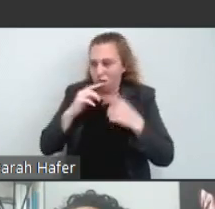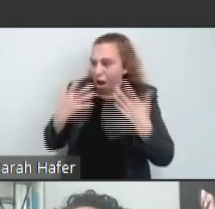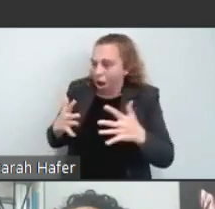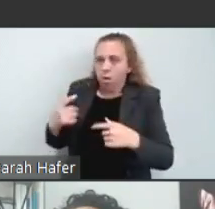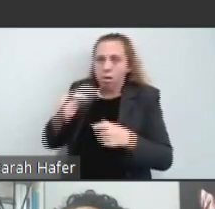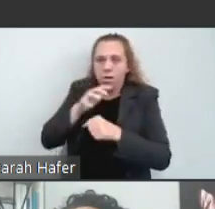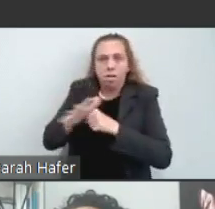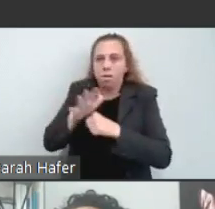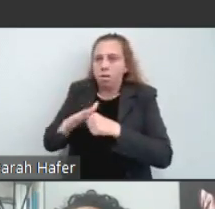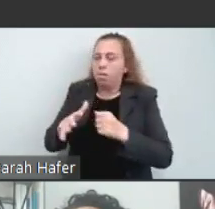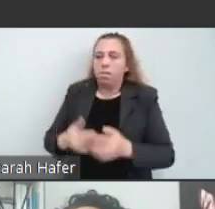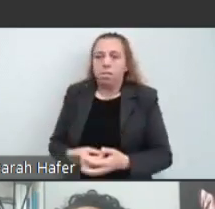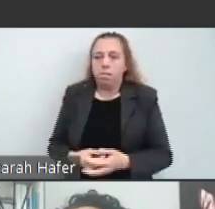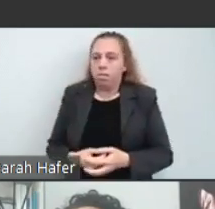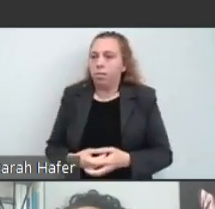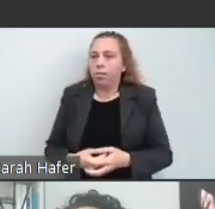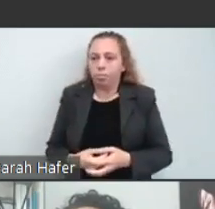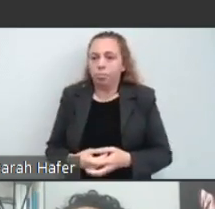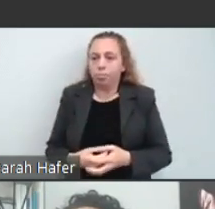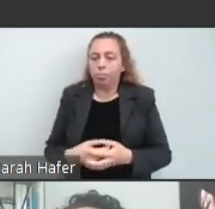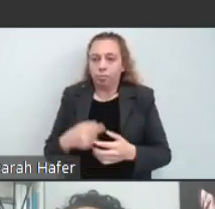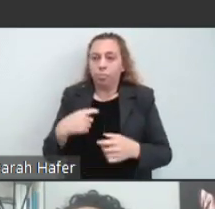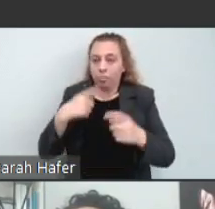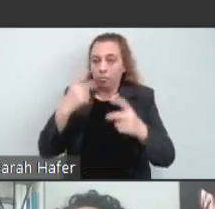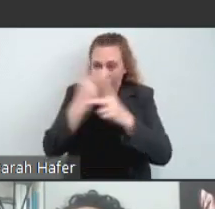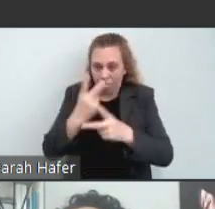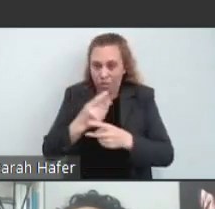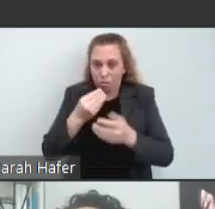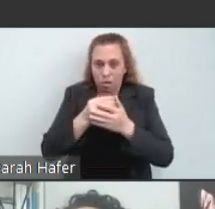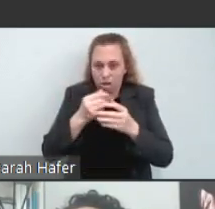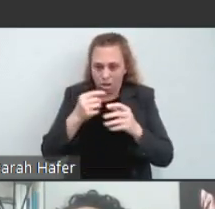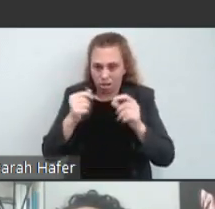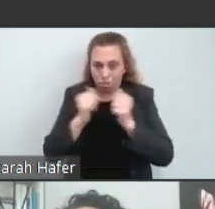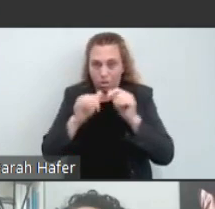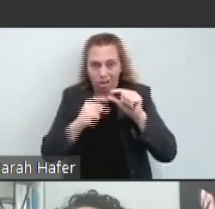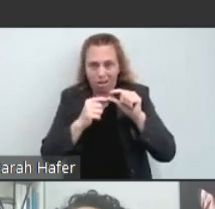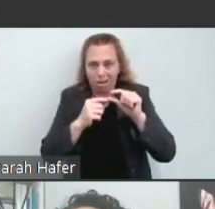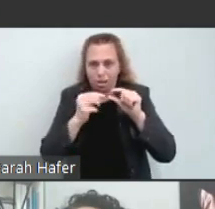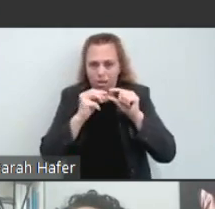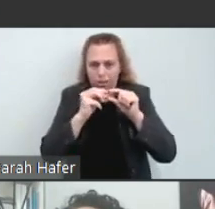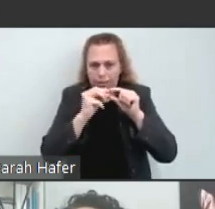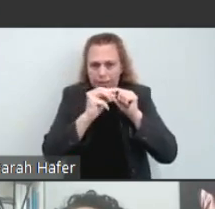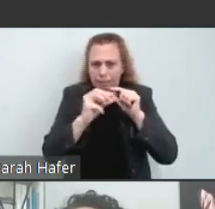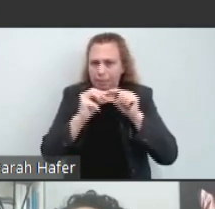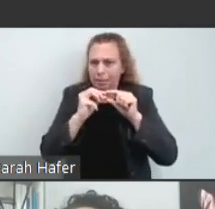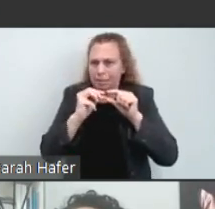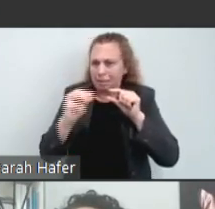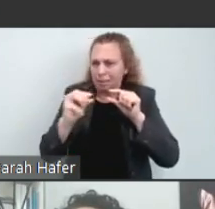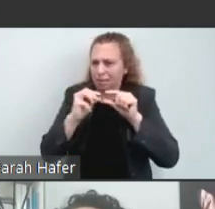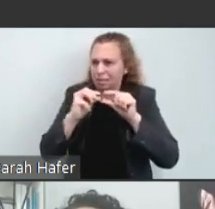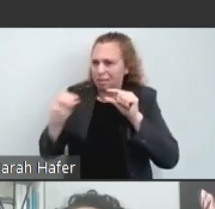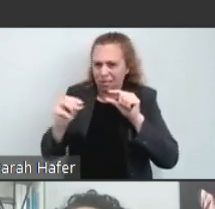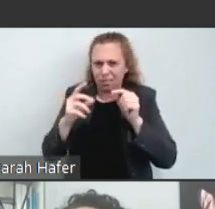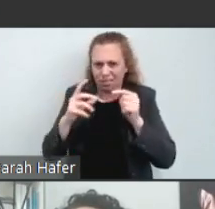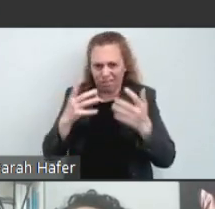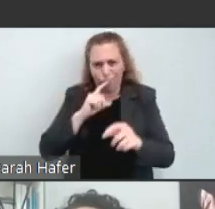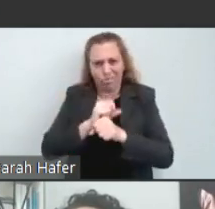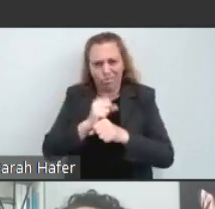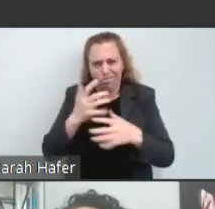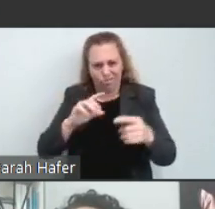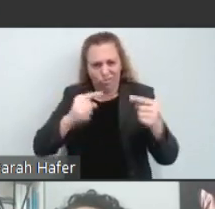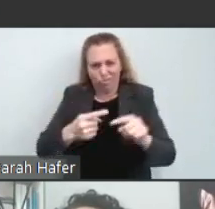to allocate this disproportionately small amount hurts the people of Multnomah County and risks undercutting our ability to